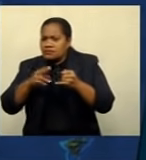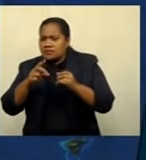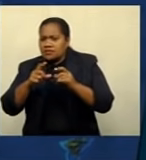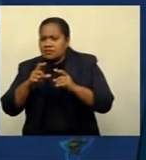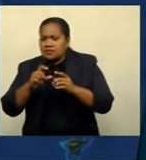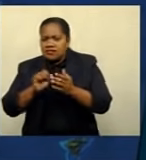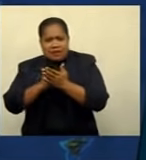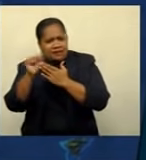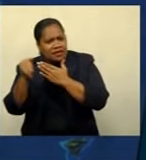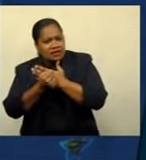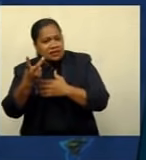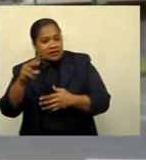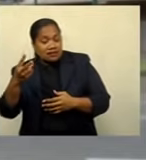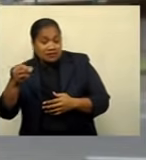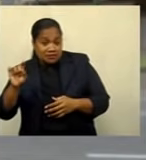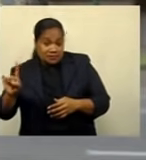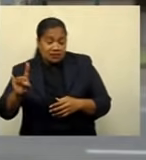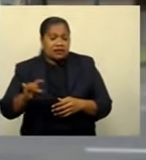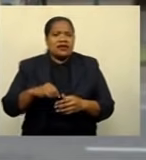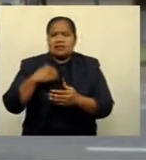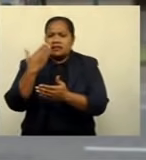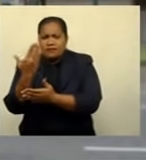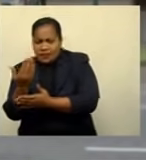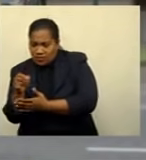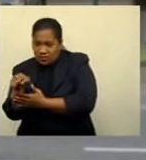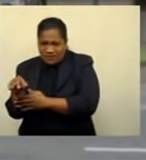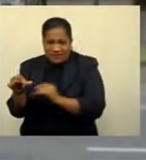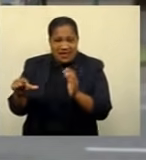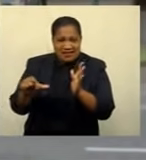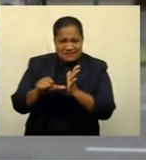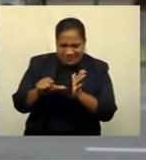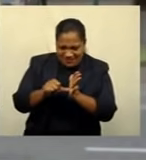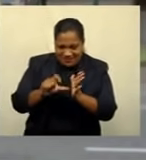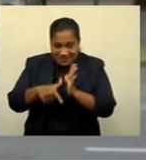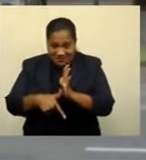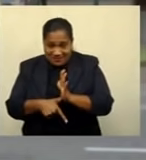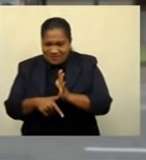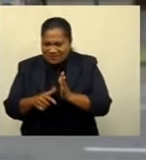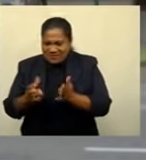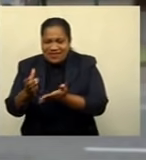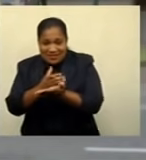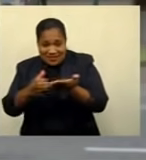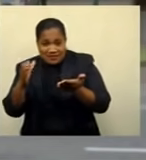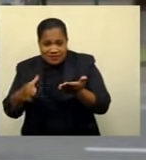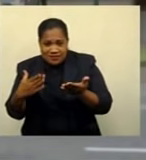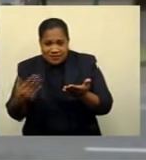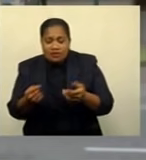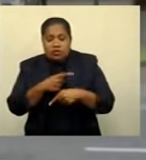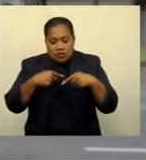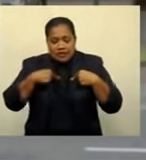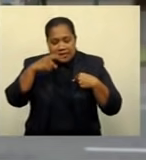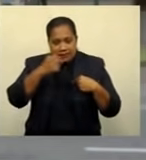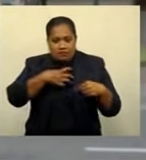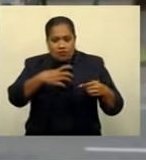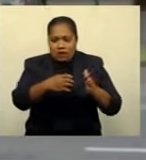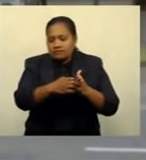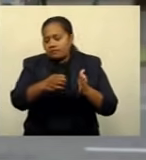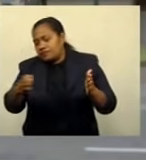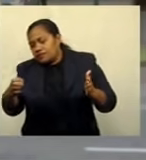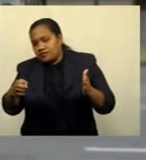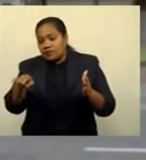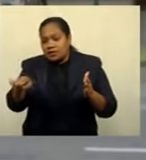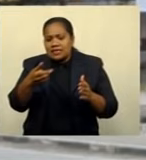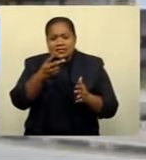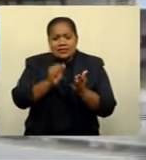on the economic conditions and the hardship situation of the customers, we could further extend that from